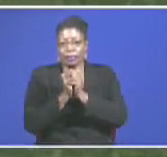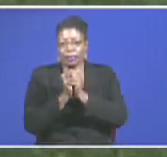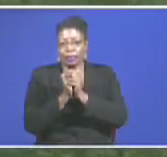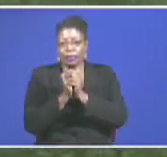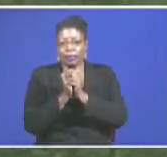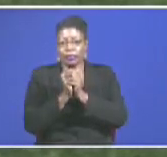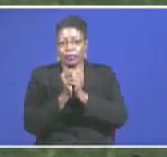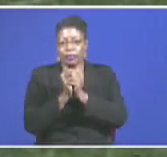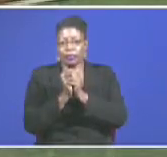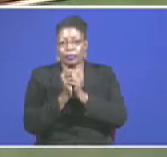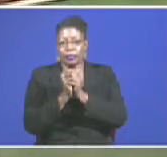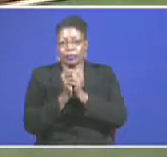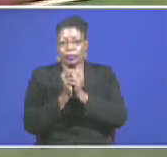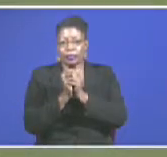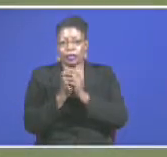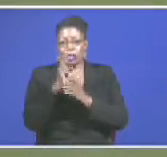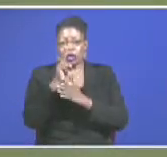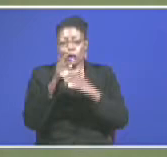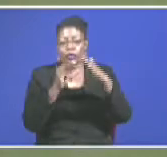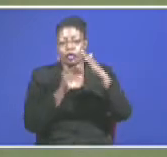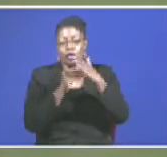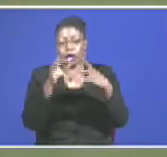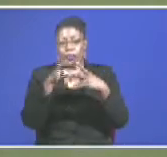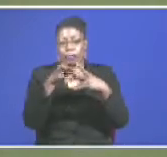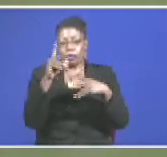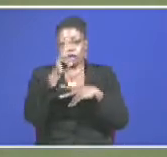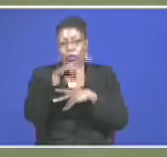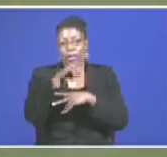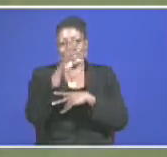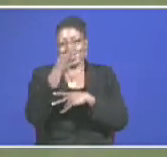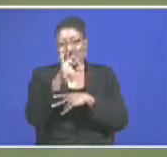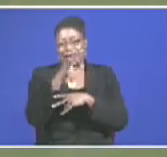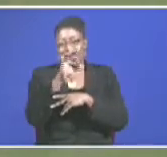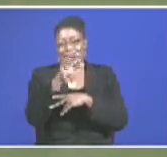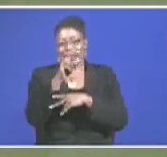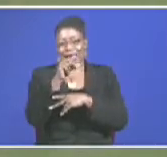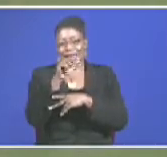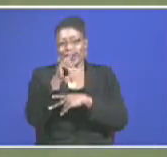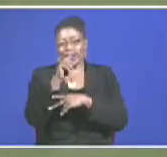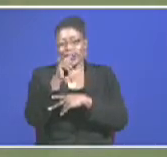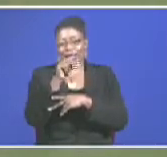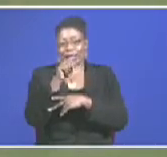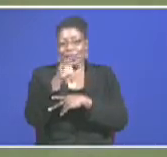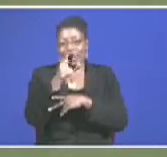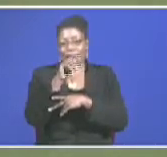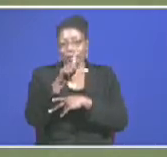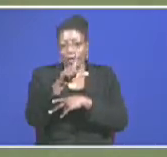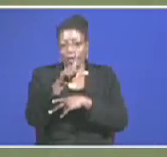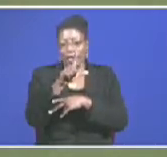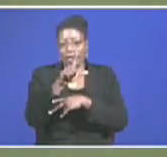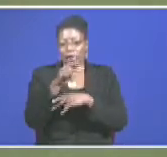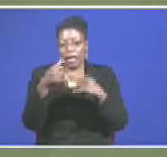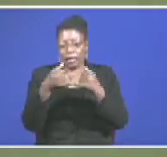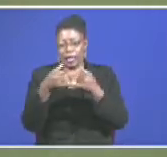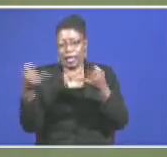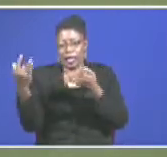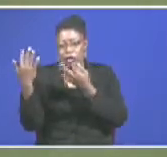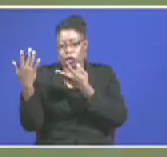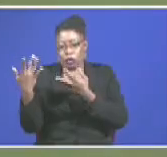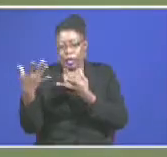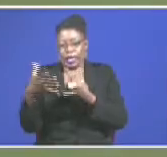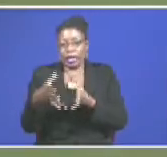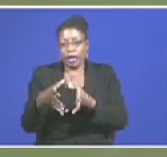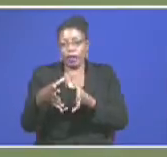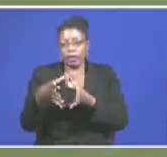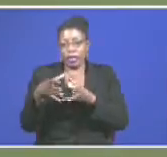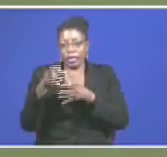it is. Two of the top picks for the 2019 NFL Draft will line up at the line of scrimmage waiting on the snap in this